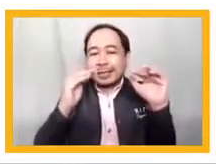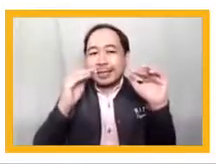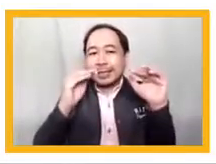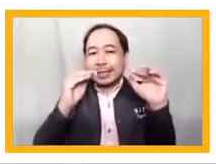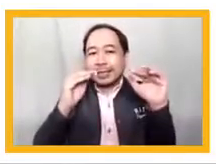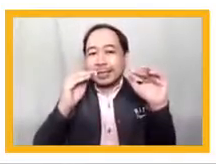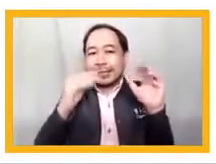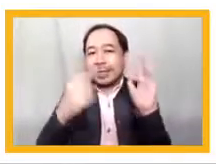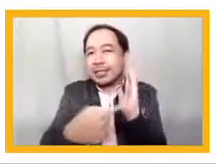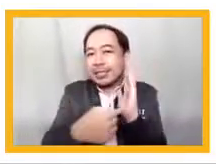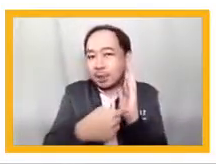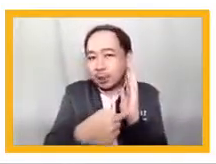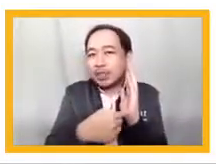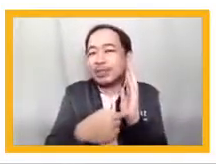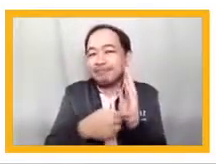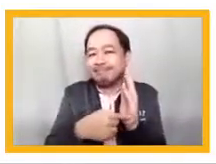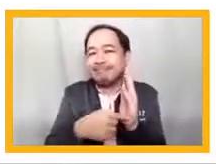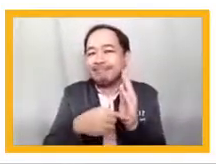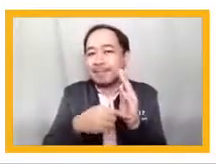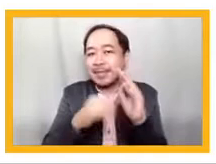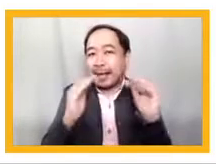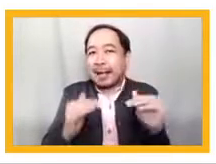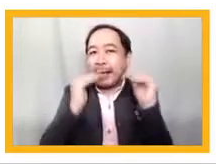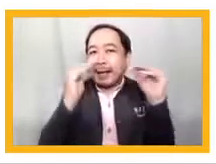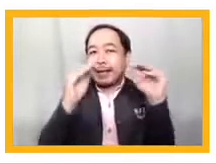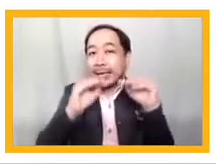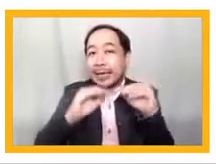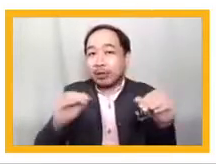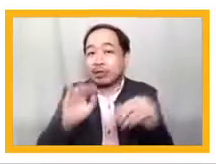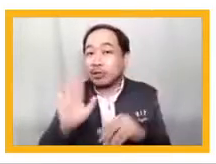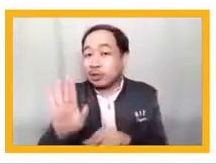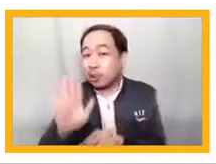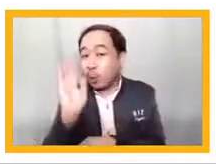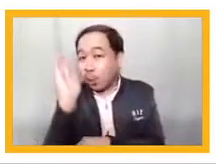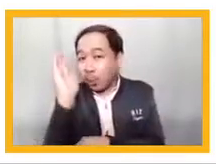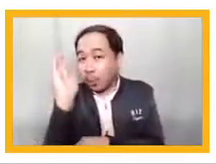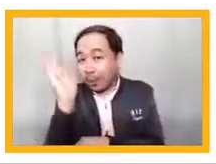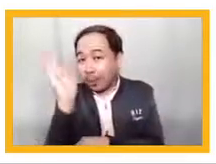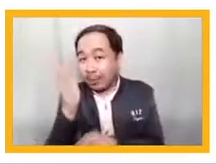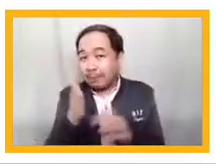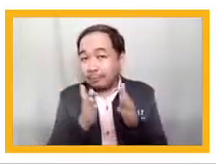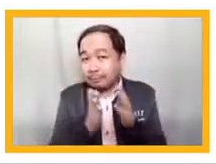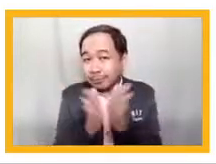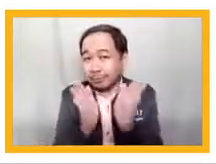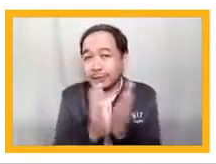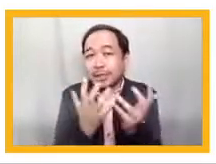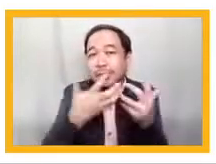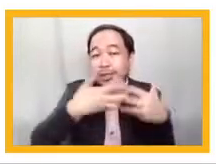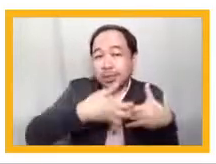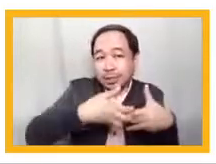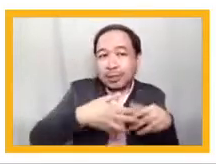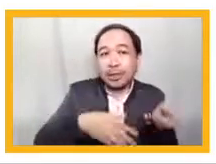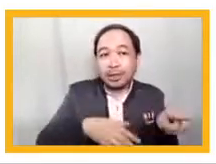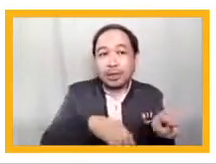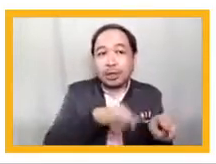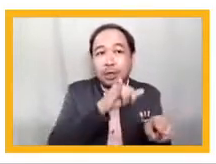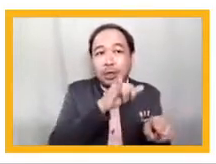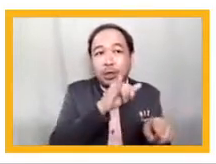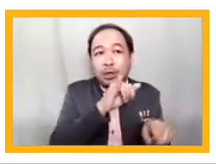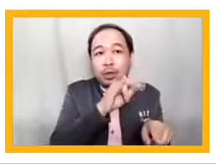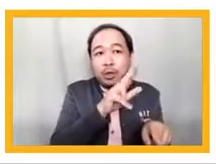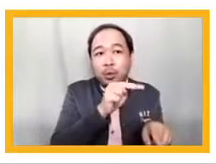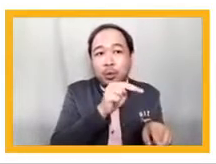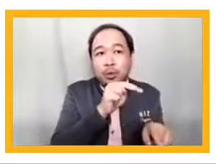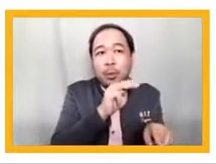technology in higher education. I think what you said links very well with what we heard from Yunmook Na, which is now we have to integrate